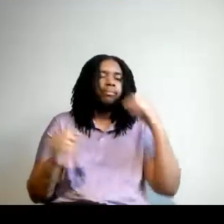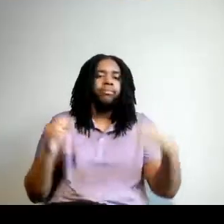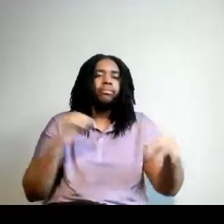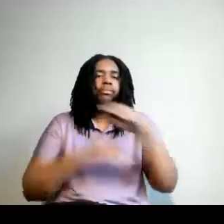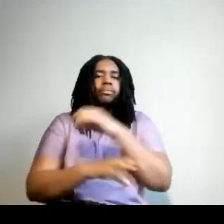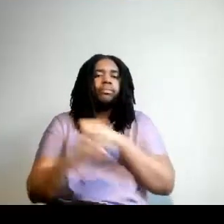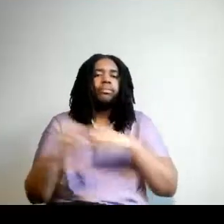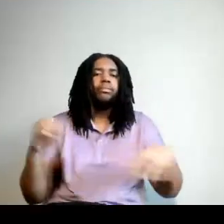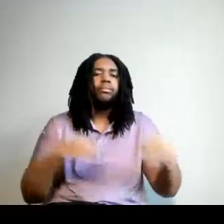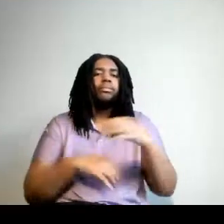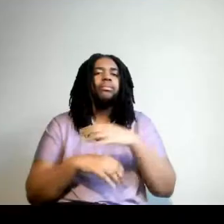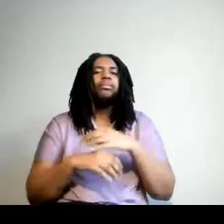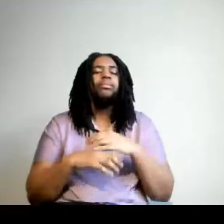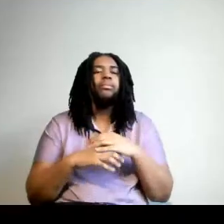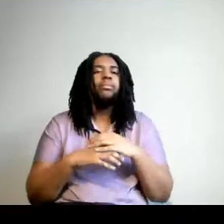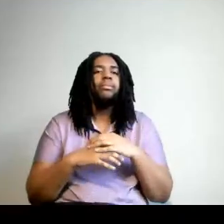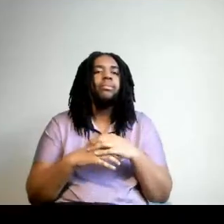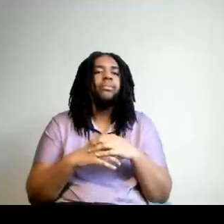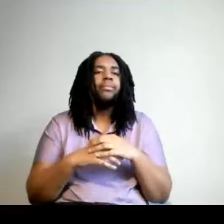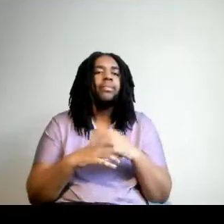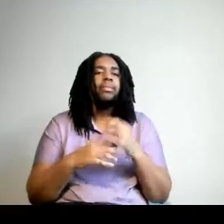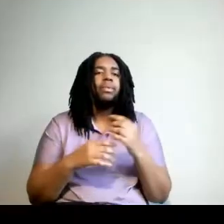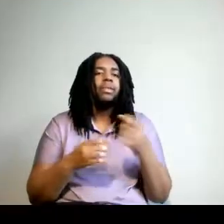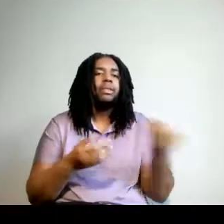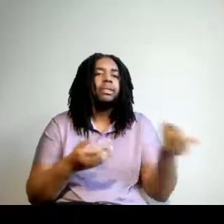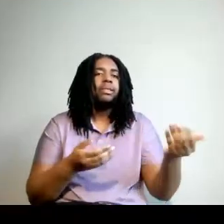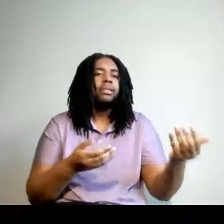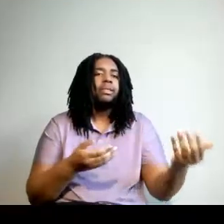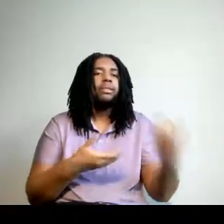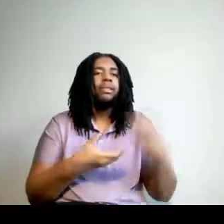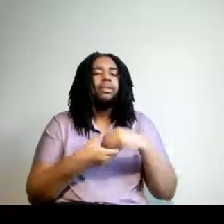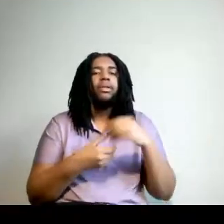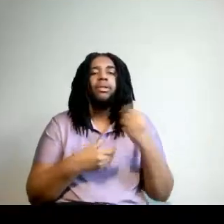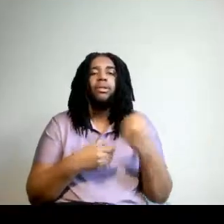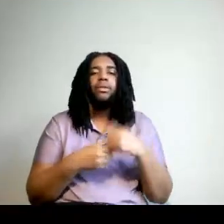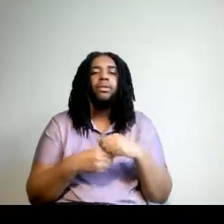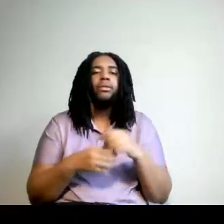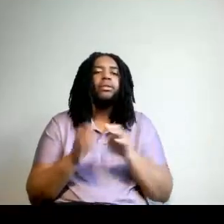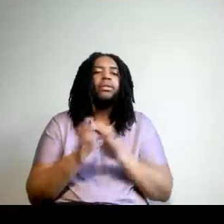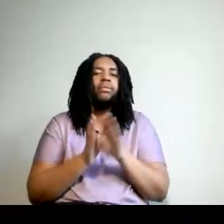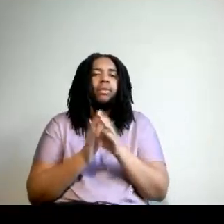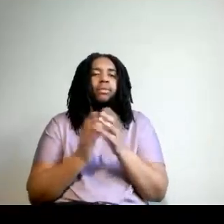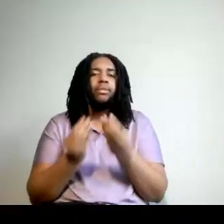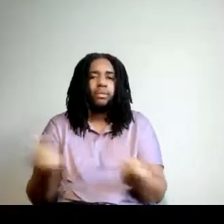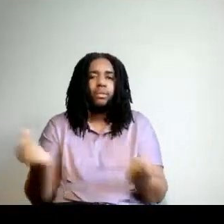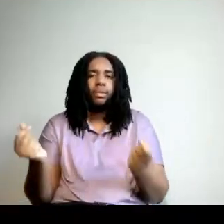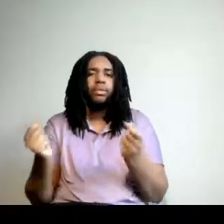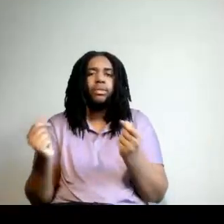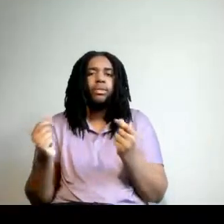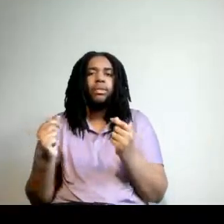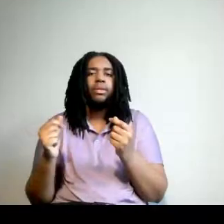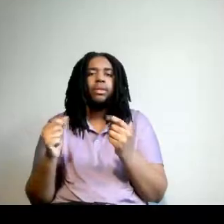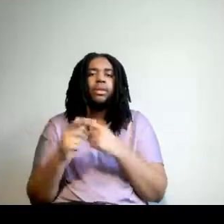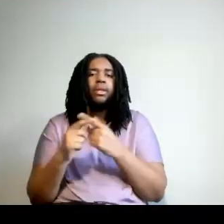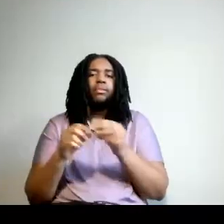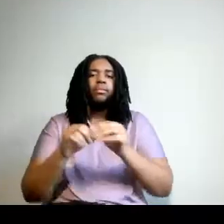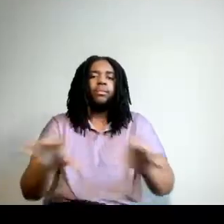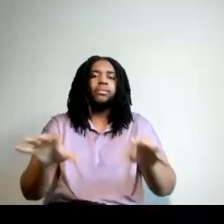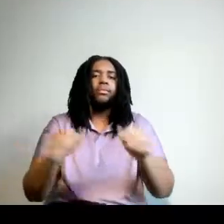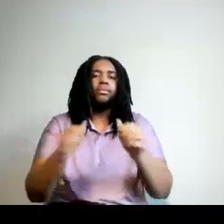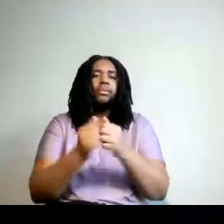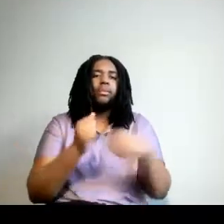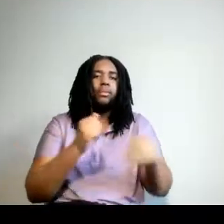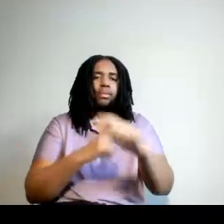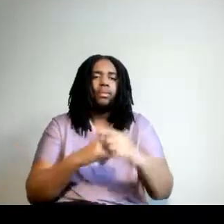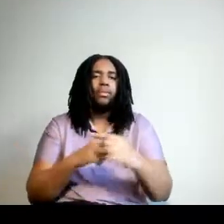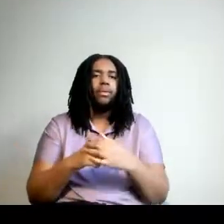and to engage others, develop solutions, and then gather with all of you. This is done through